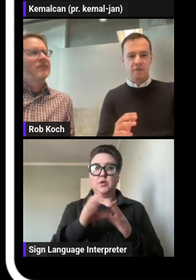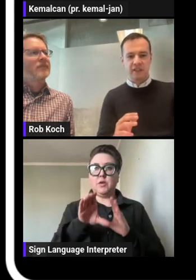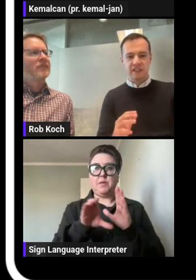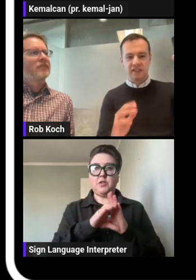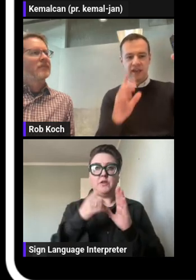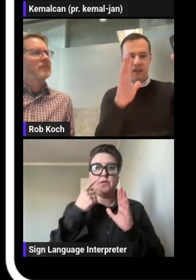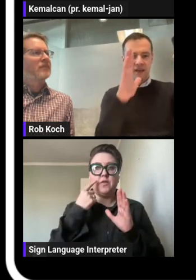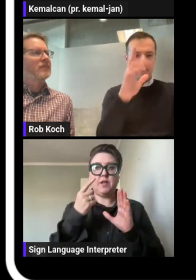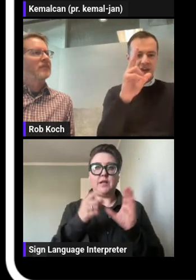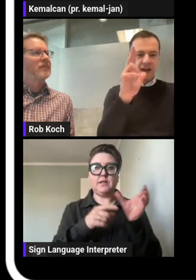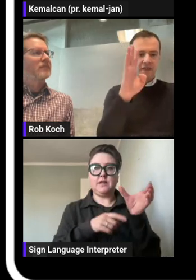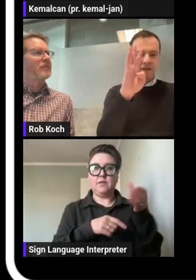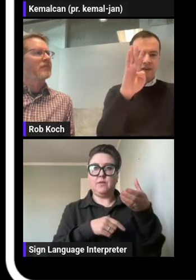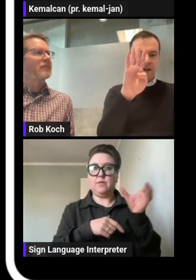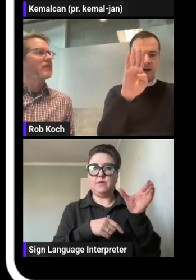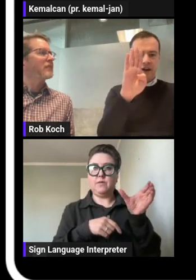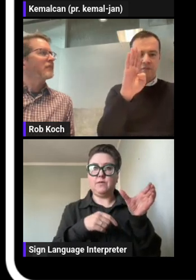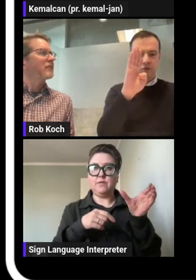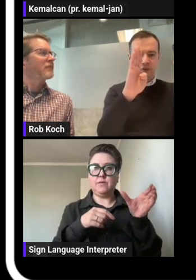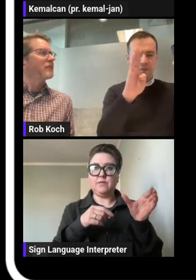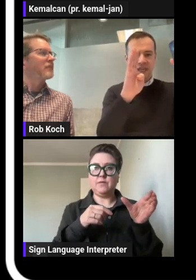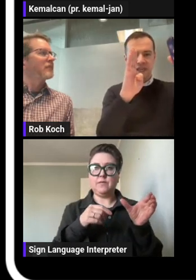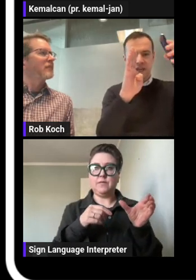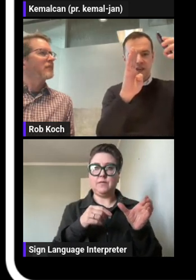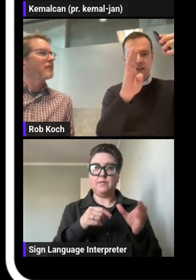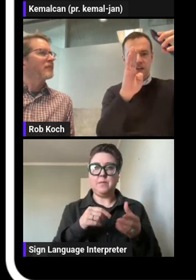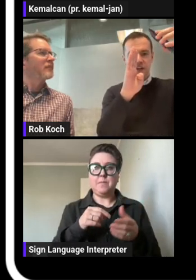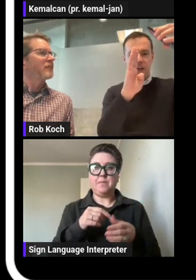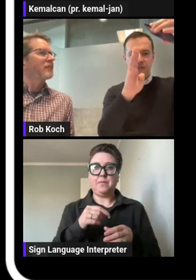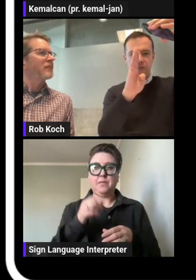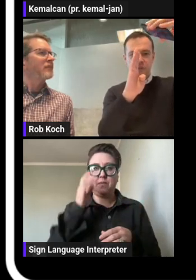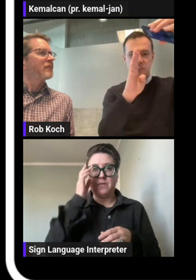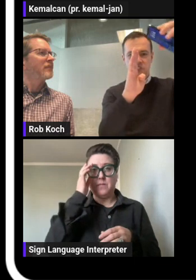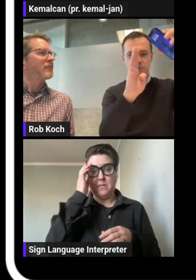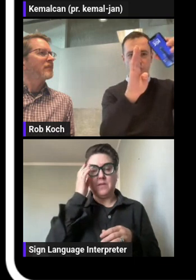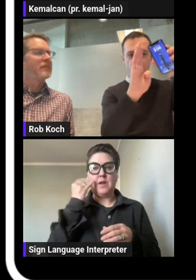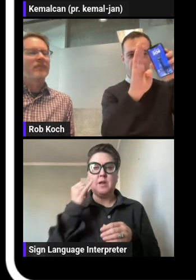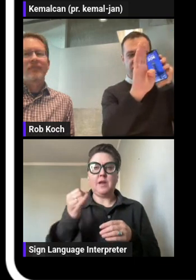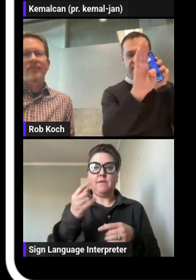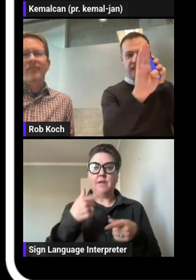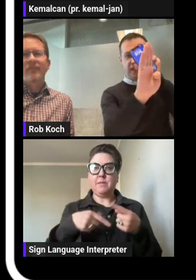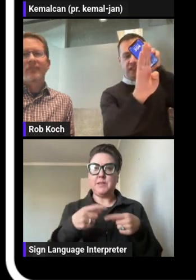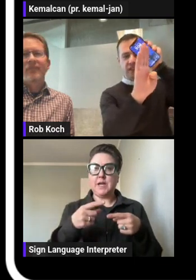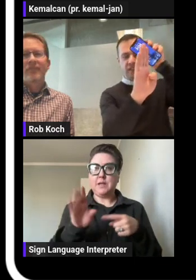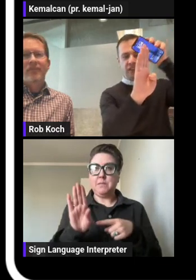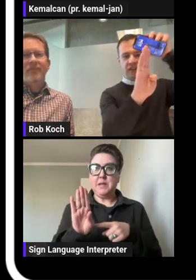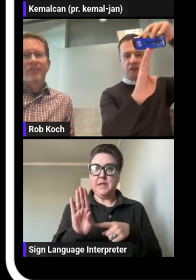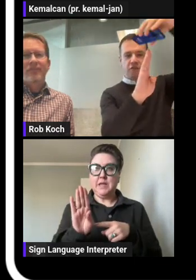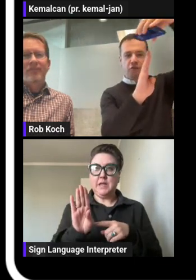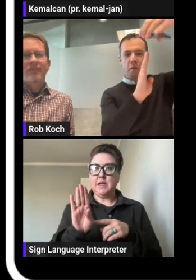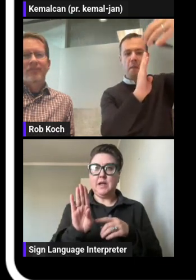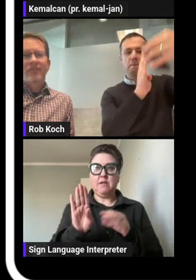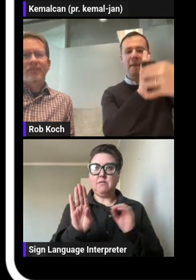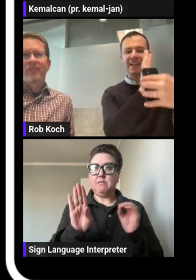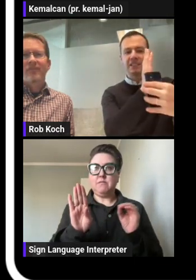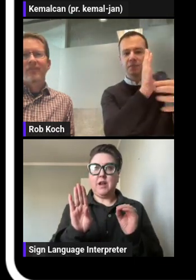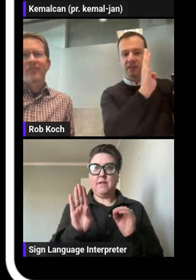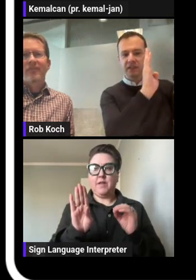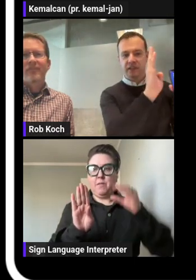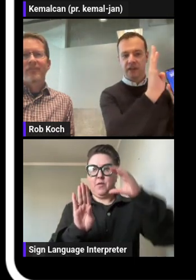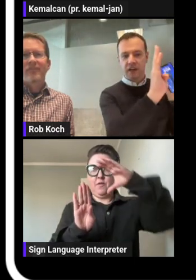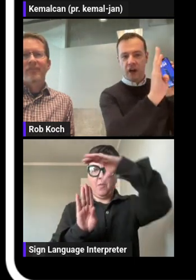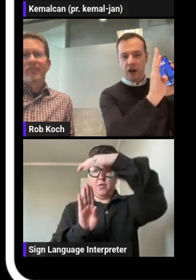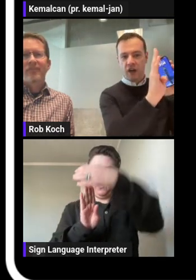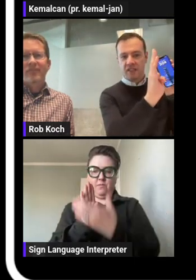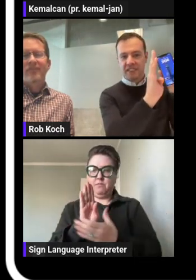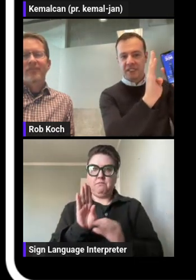is a camera, let's say, and I am doing B, none of the pictures were taken from